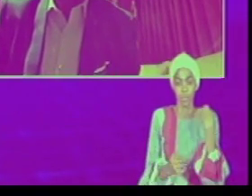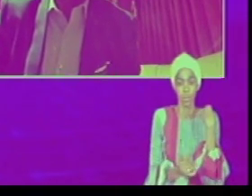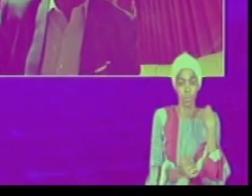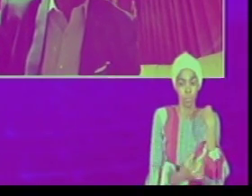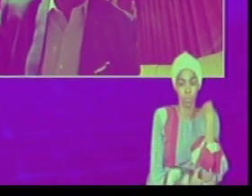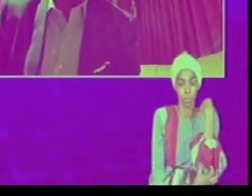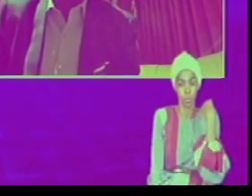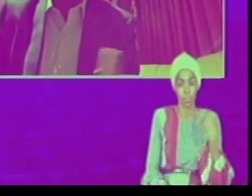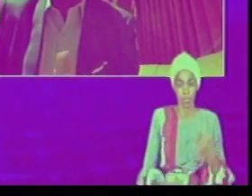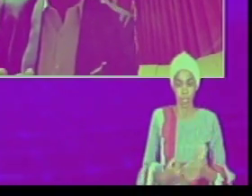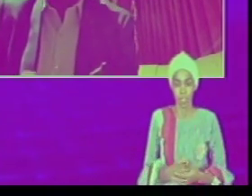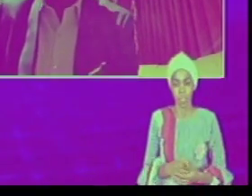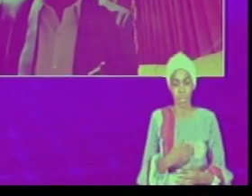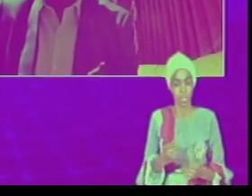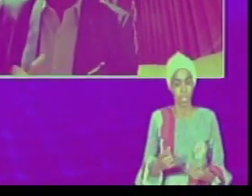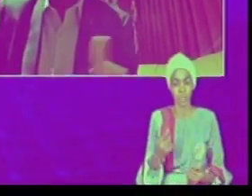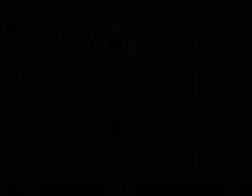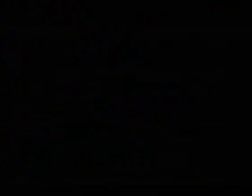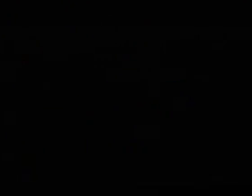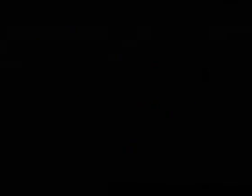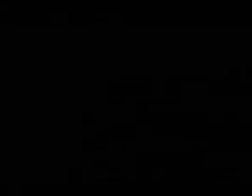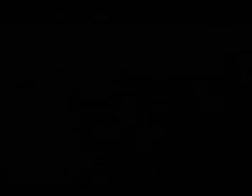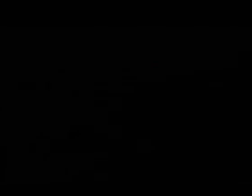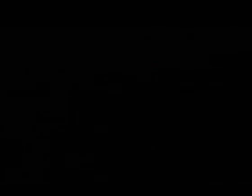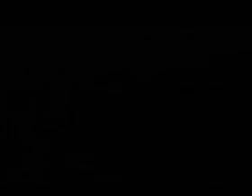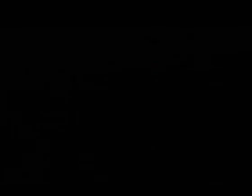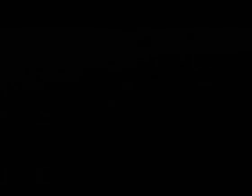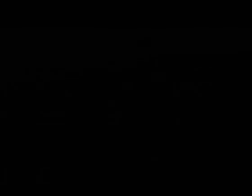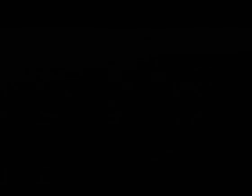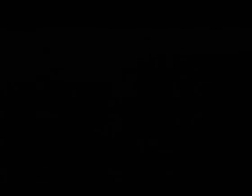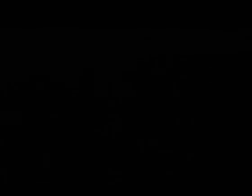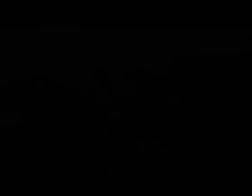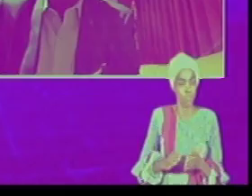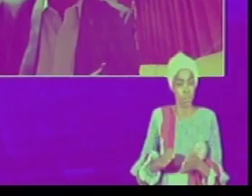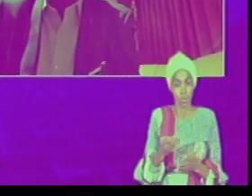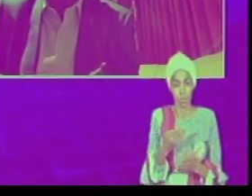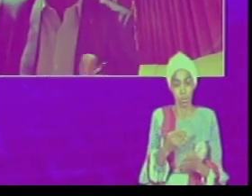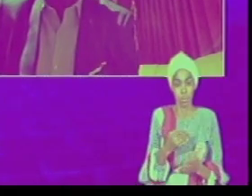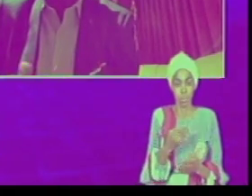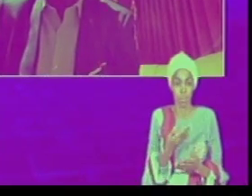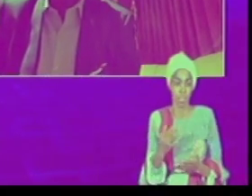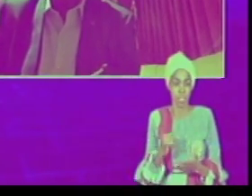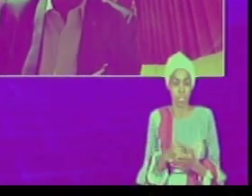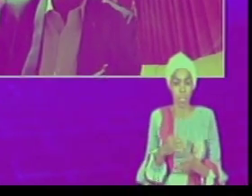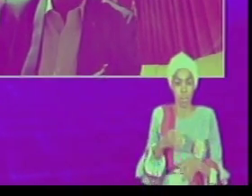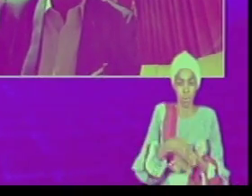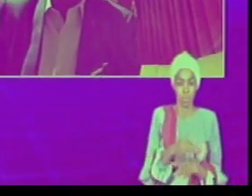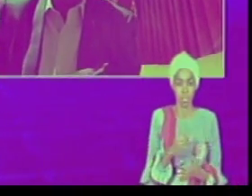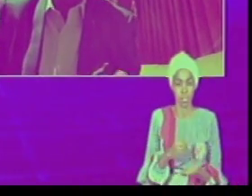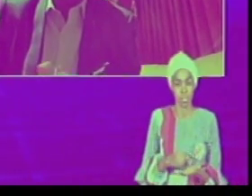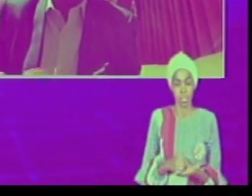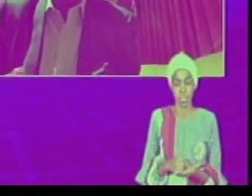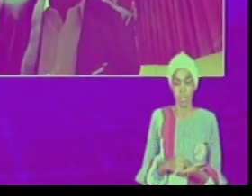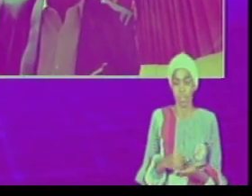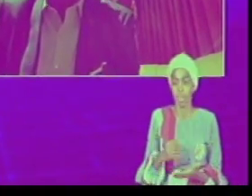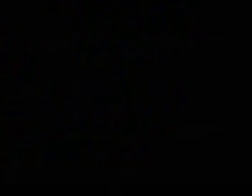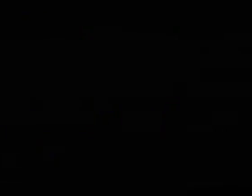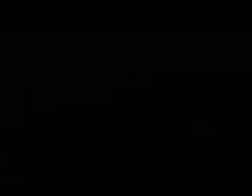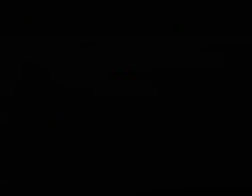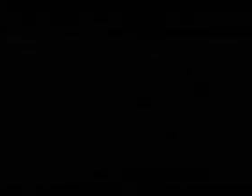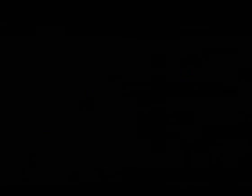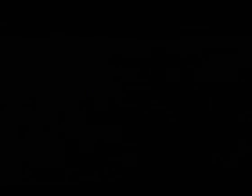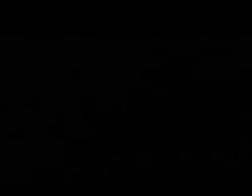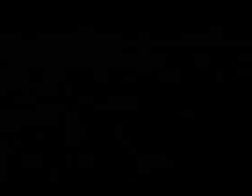imagine what is going on in Afghanistan now. How is the youth there? What about Yemen? What about Eastern